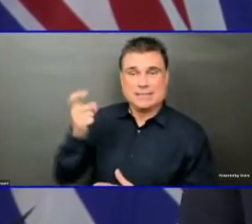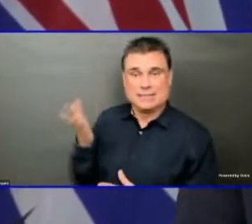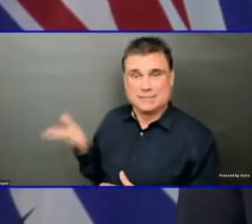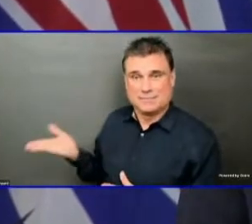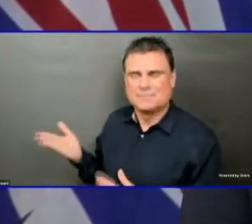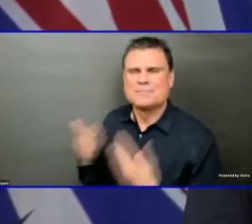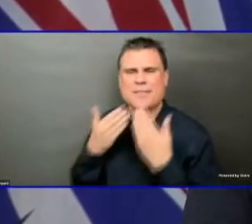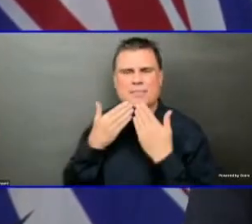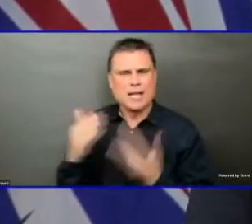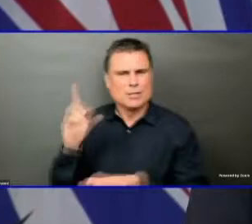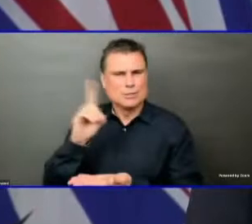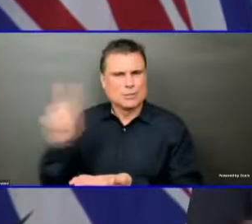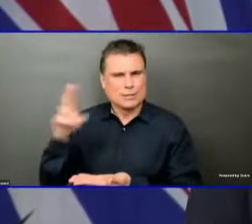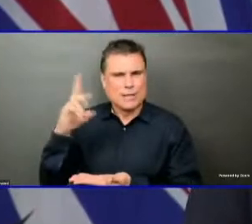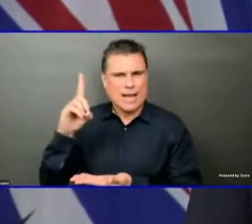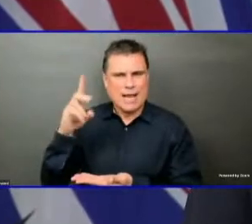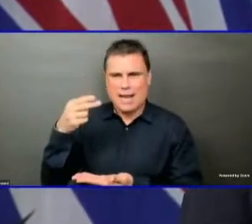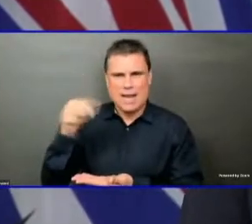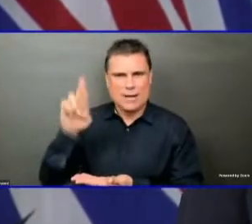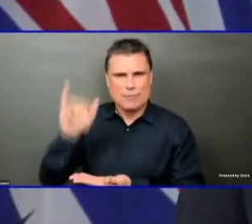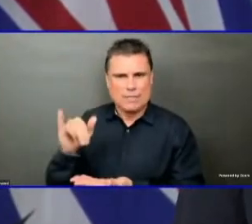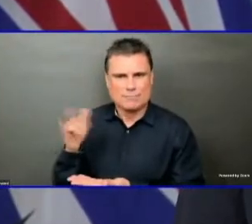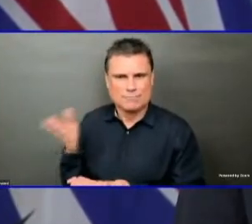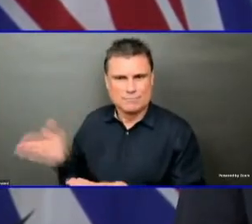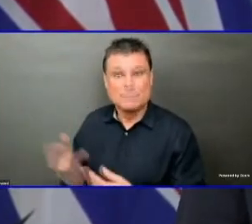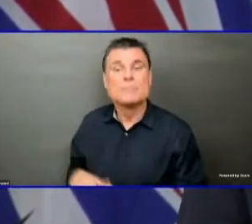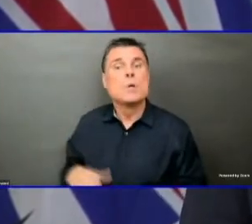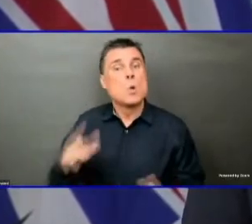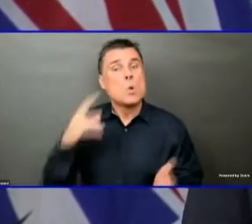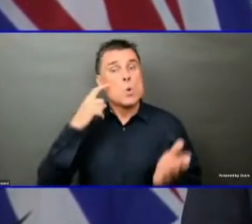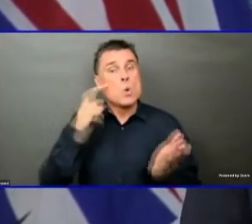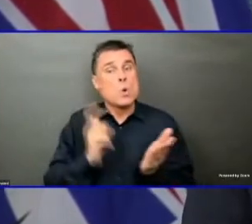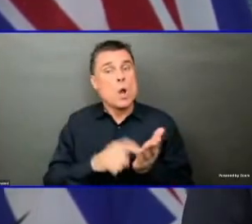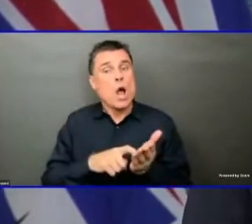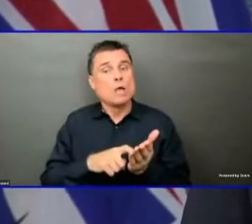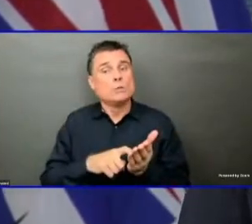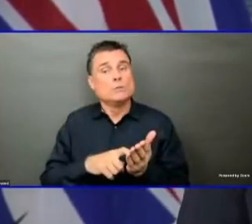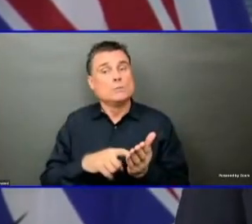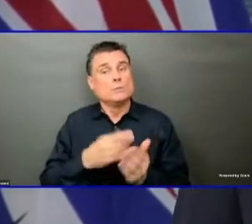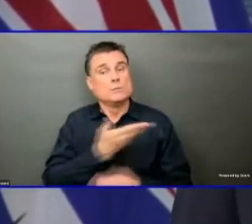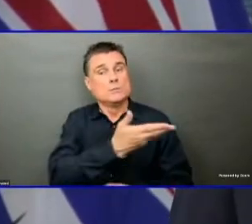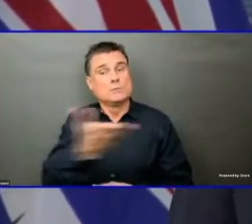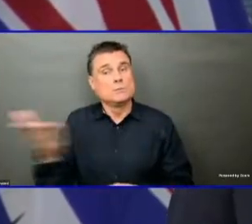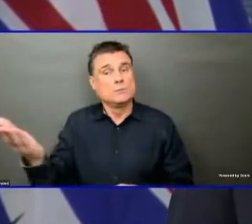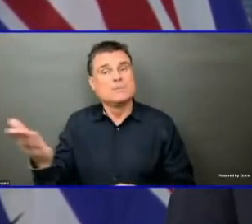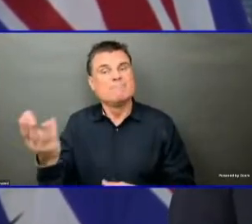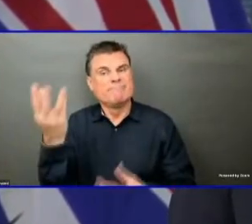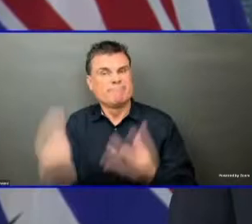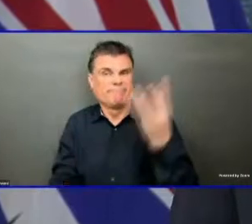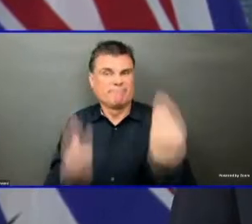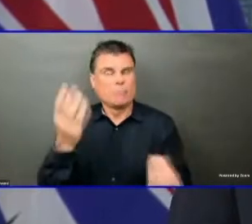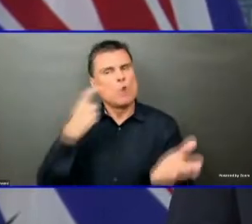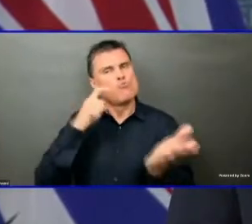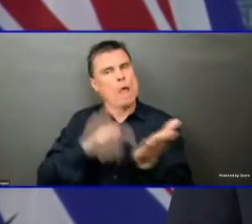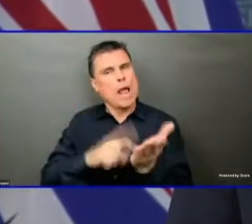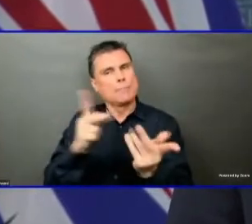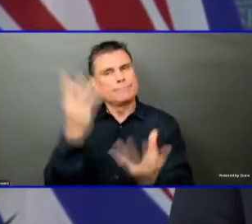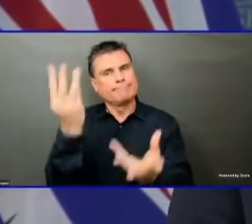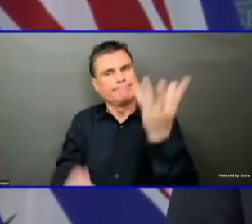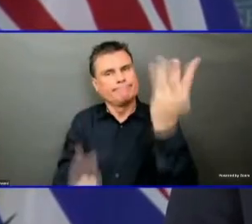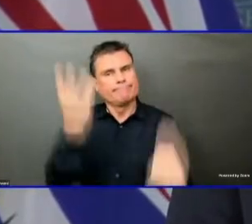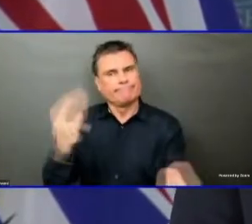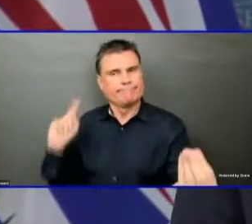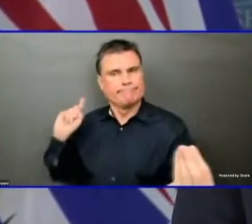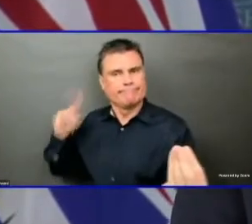By acknowledging those people who have passed away from COVID-19, the 6 people who passed away yesterday, all in the Fraser